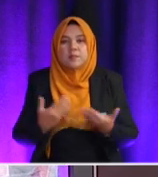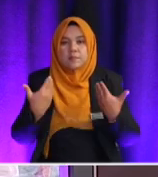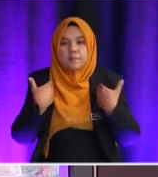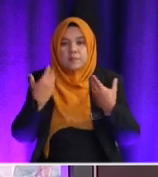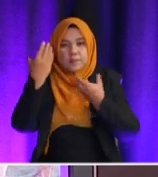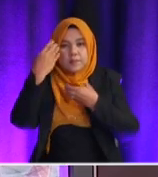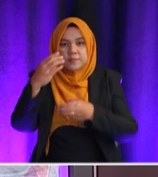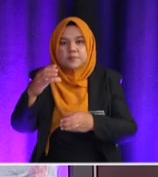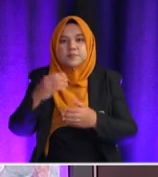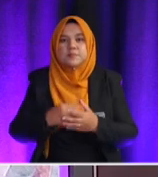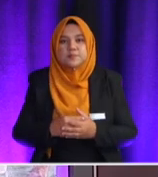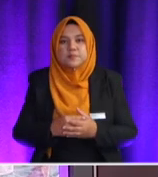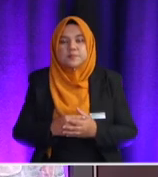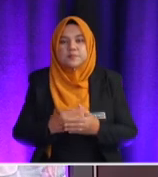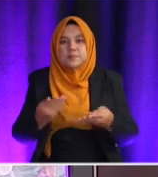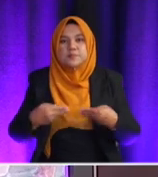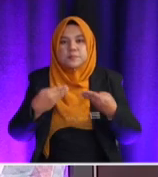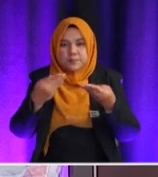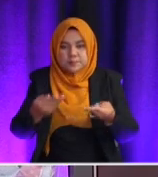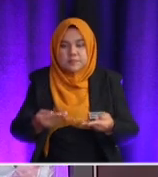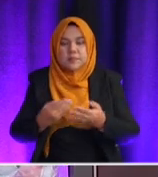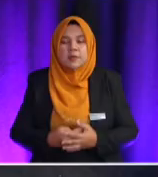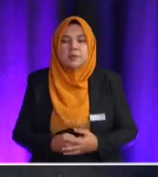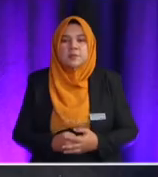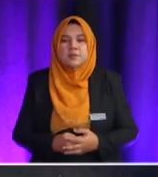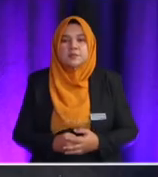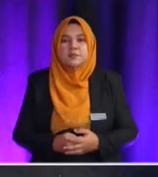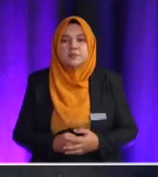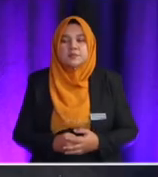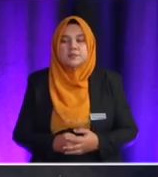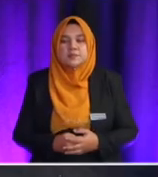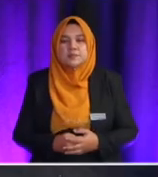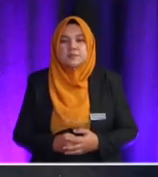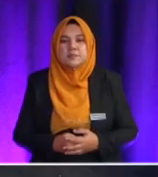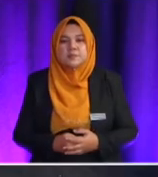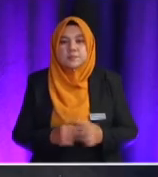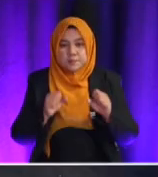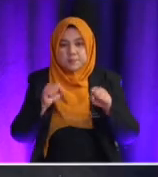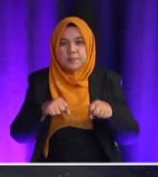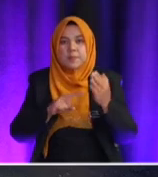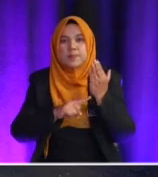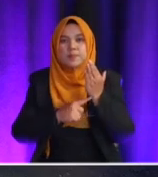to solve or to reduce the problems. Okay, all right. Okay, so shall we start? Okay, let's go.